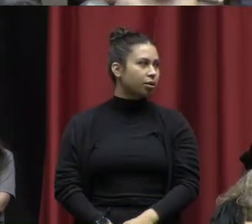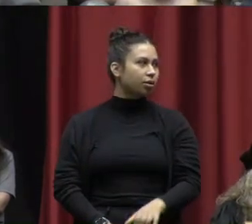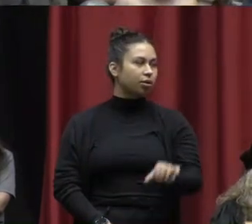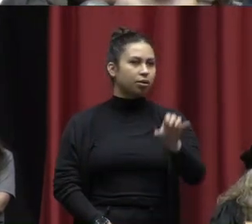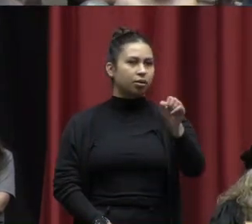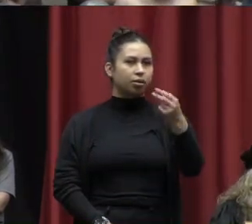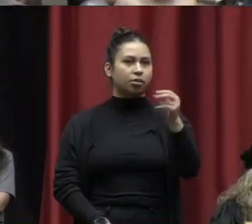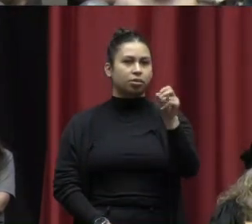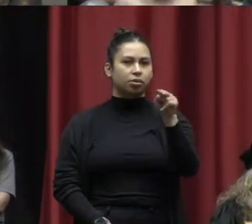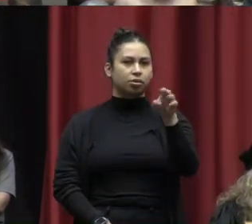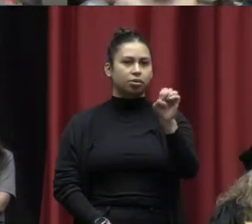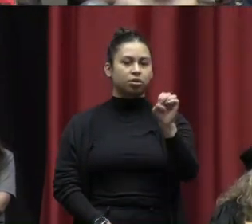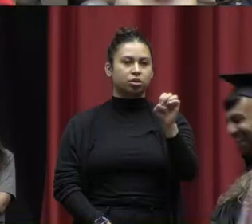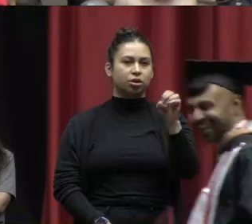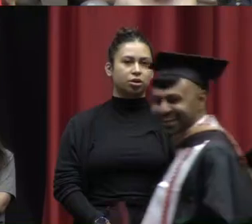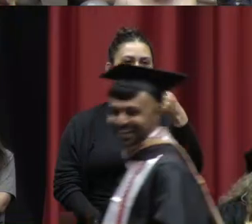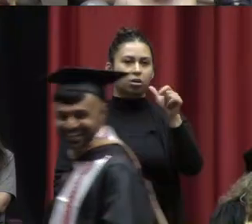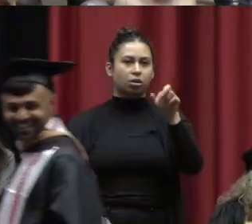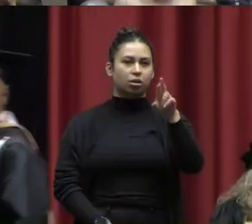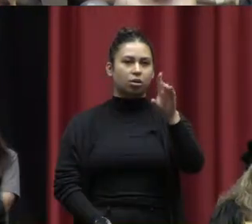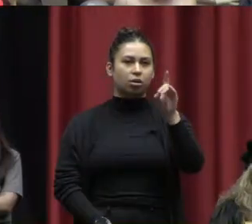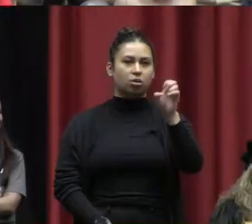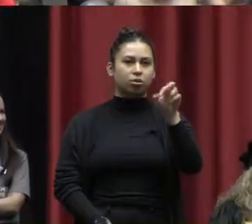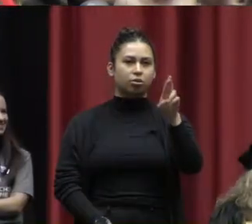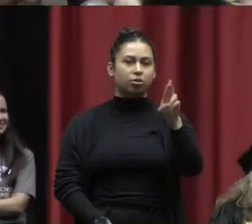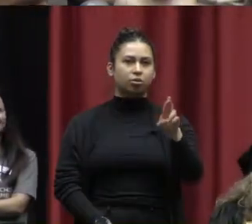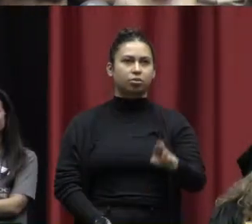Shay Gardner.